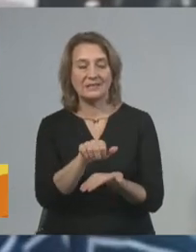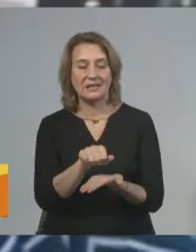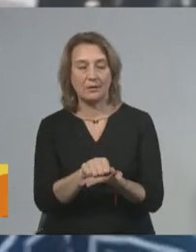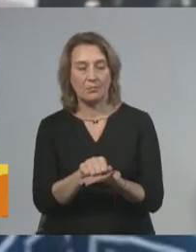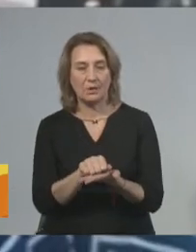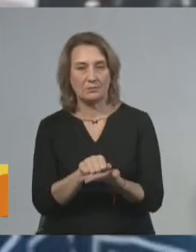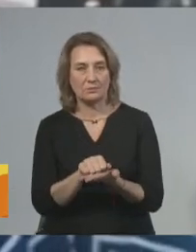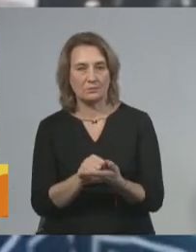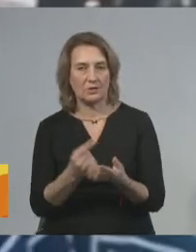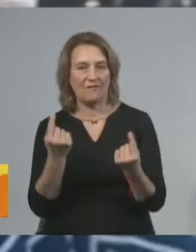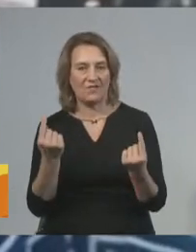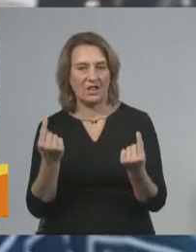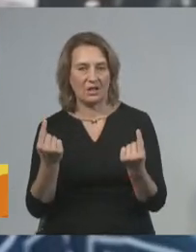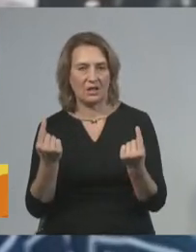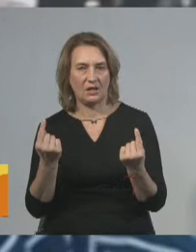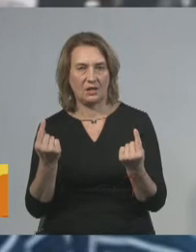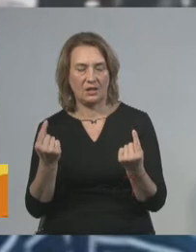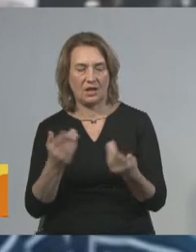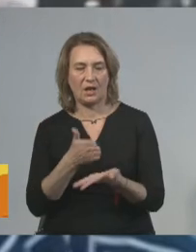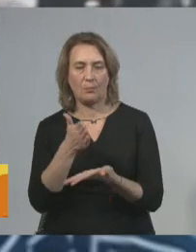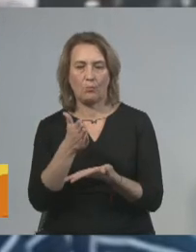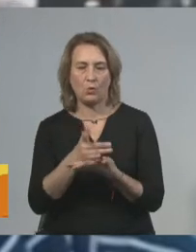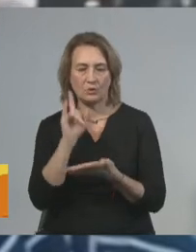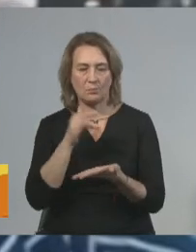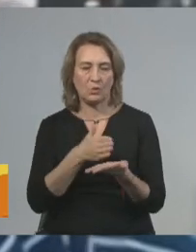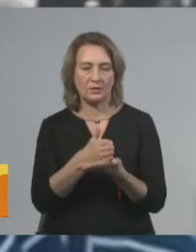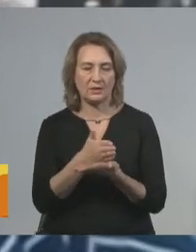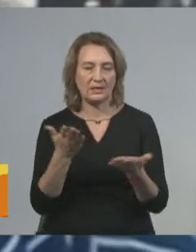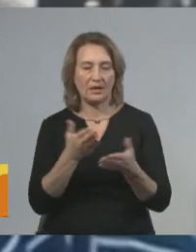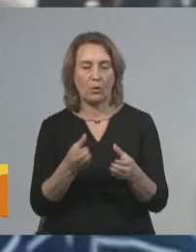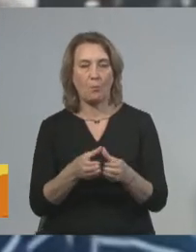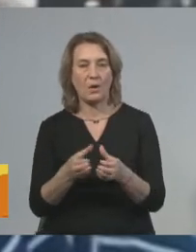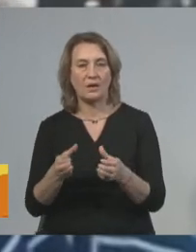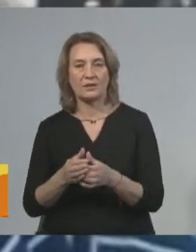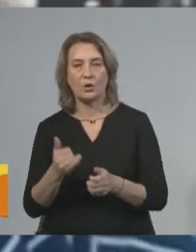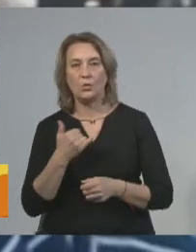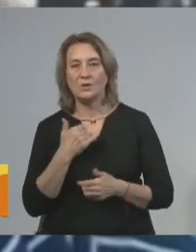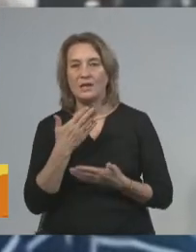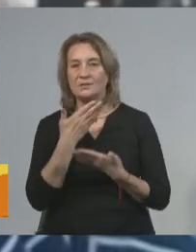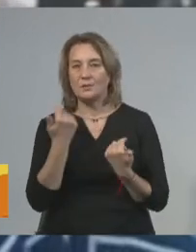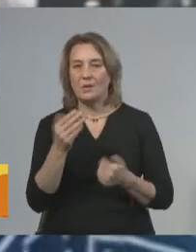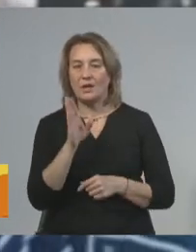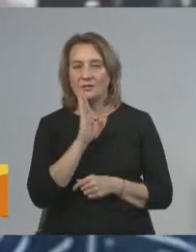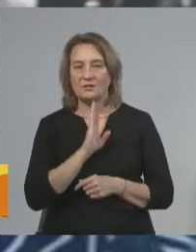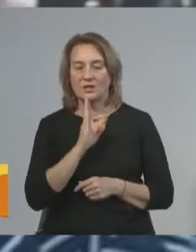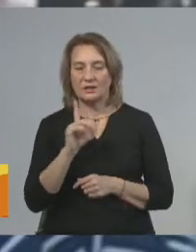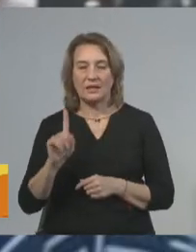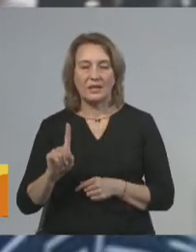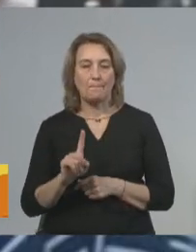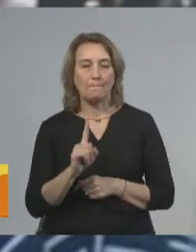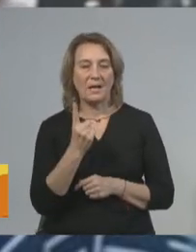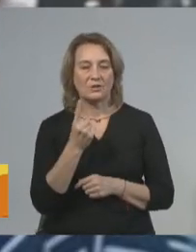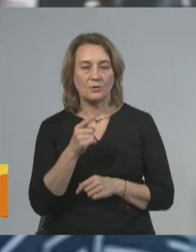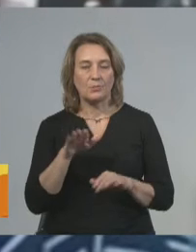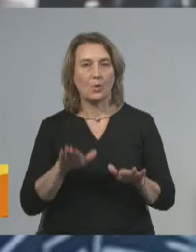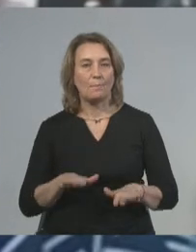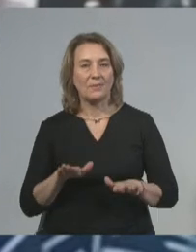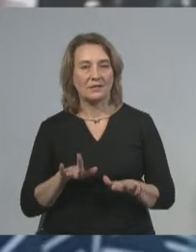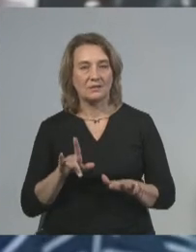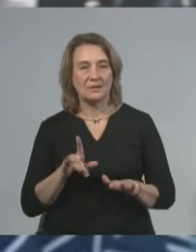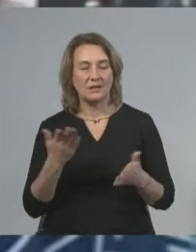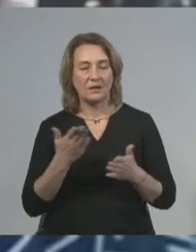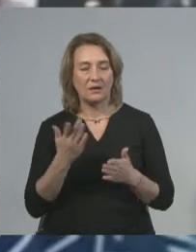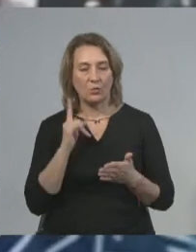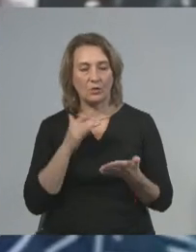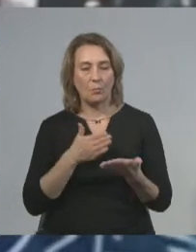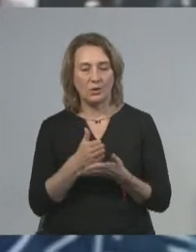elections uh there was no woman um first nonetheless no woman uh leaving uh leaving in this way and